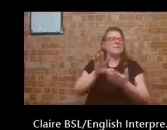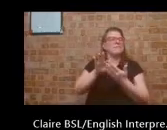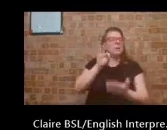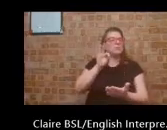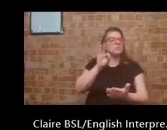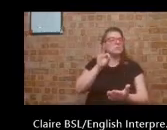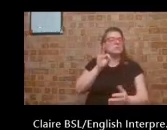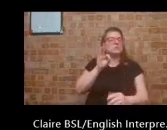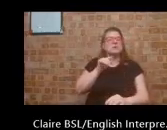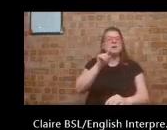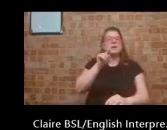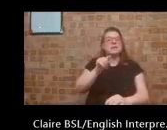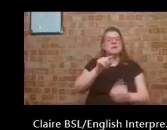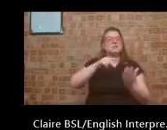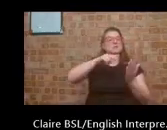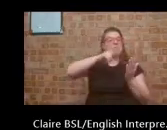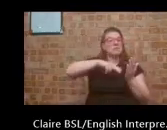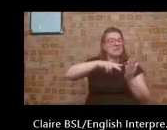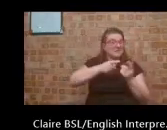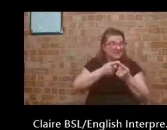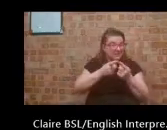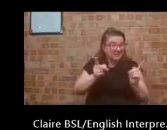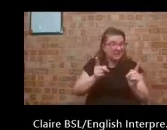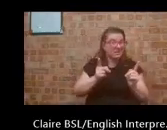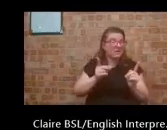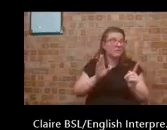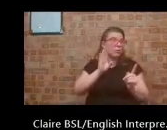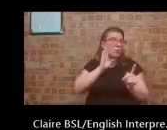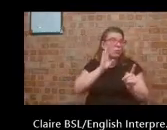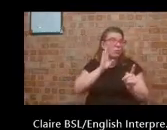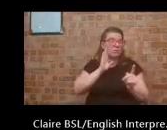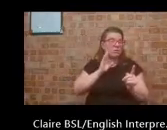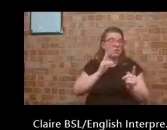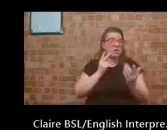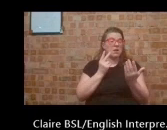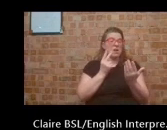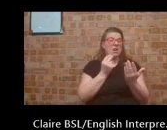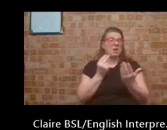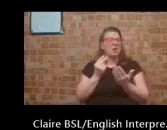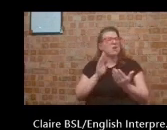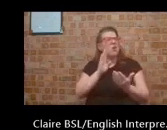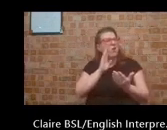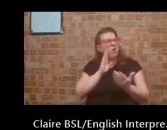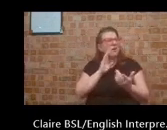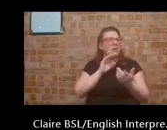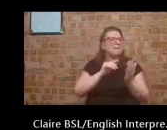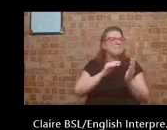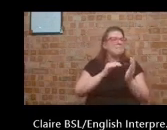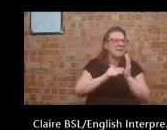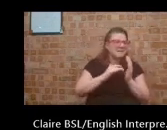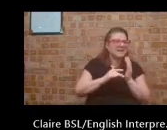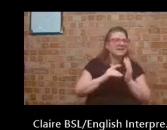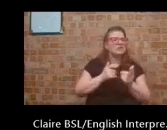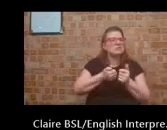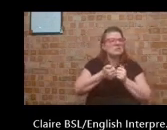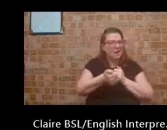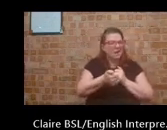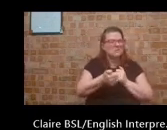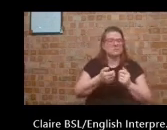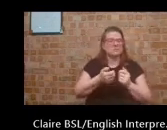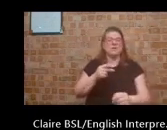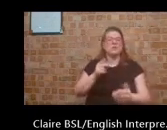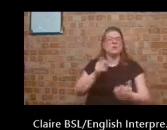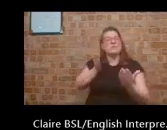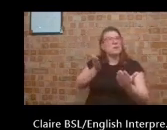reading a message. I don't know how many people can understand that message. I suspect not many. So the first thing is actually just by, if you